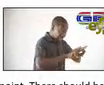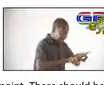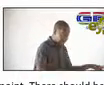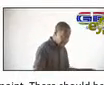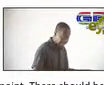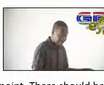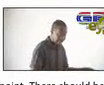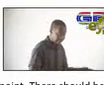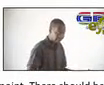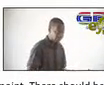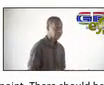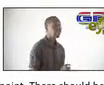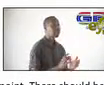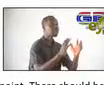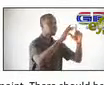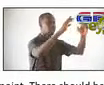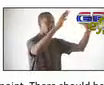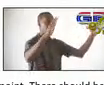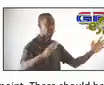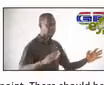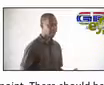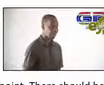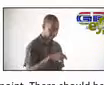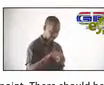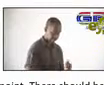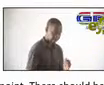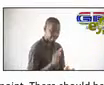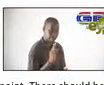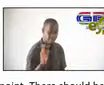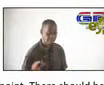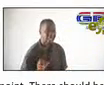the body of informal and semi-formal letters.